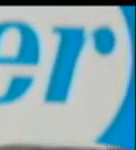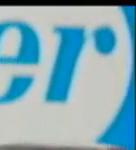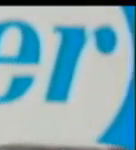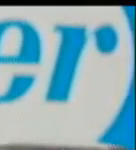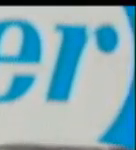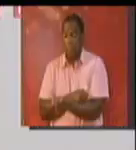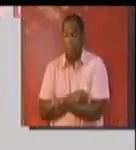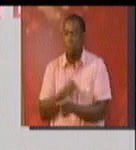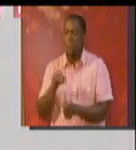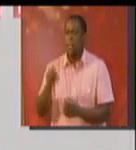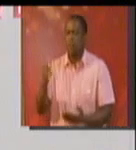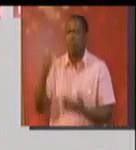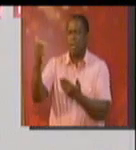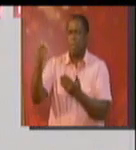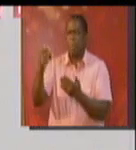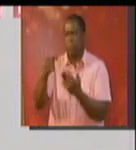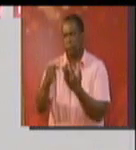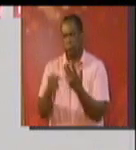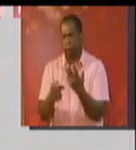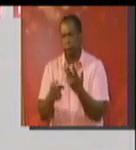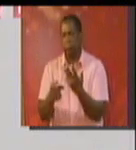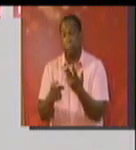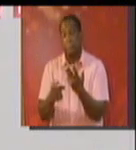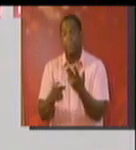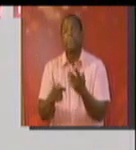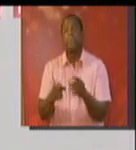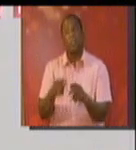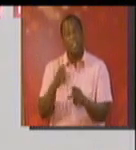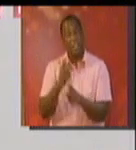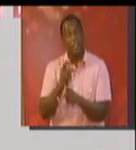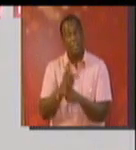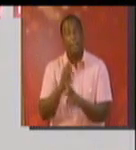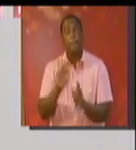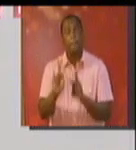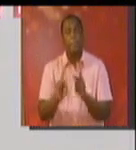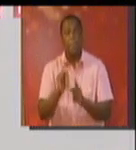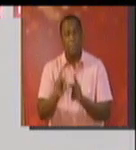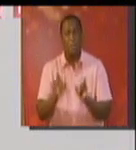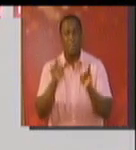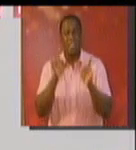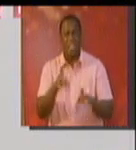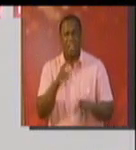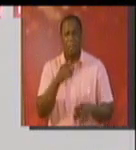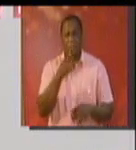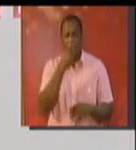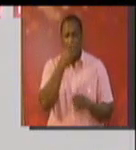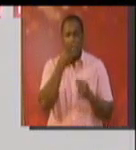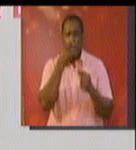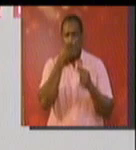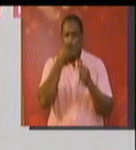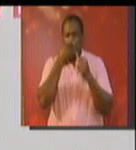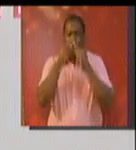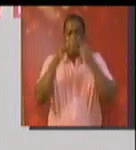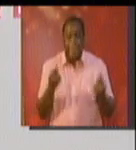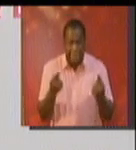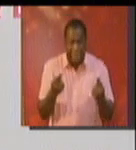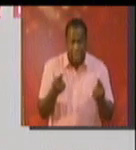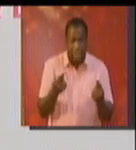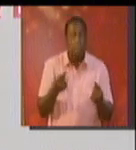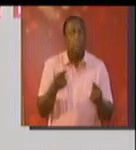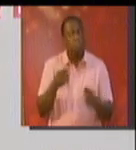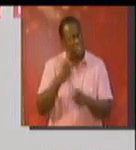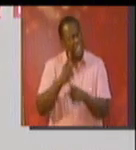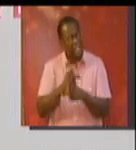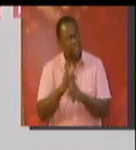Pfizer vaccine. We have to be cautious with persons with severe allergies to give those vaccines to those individuals. We have